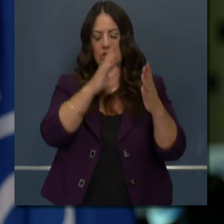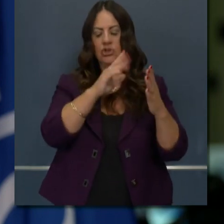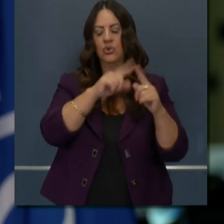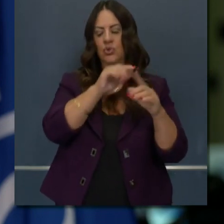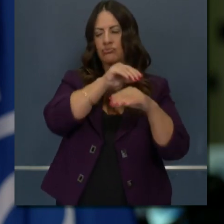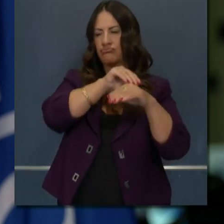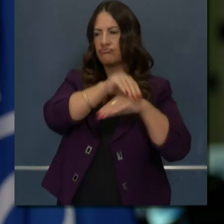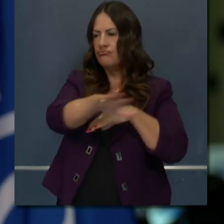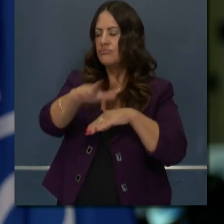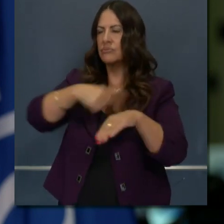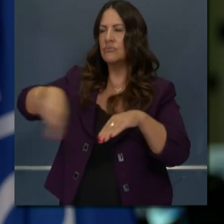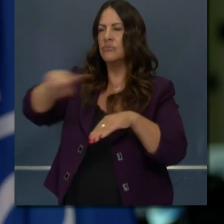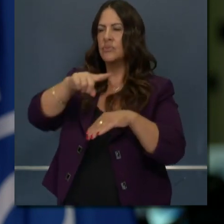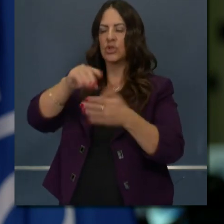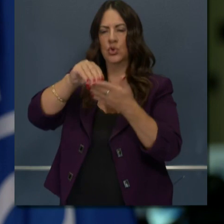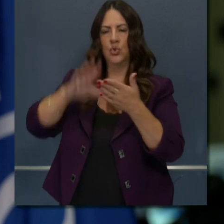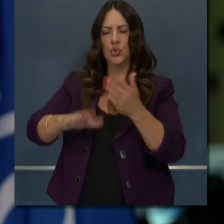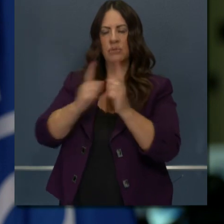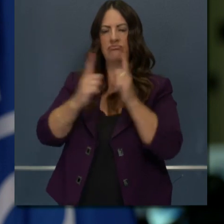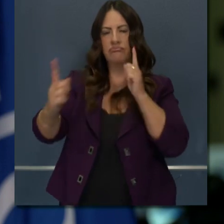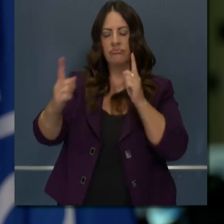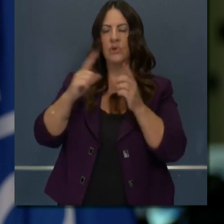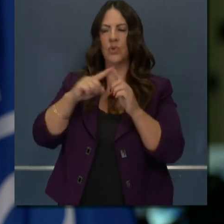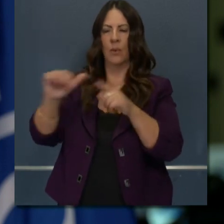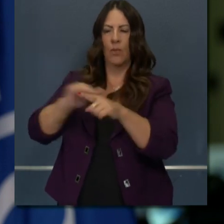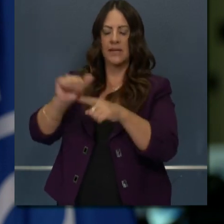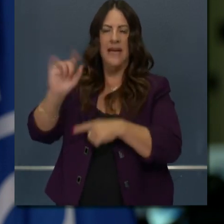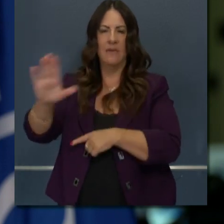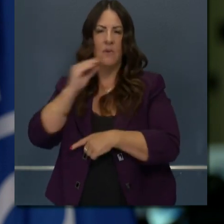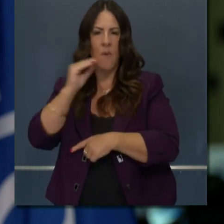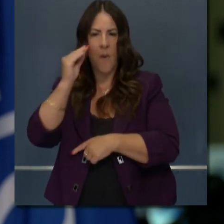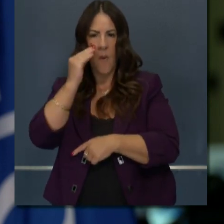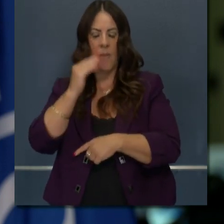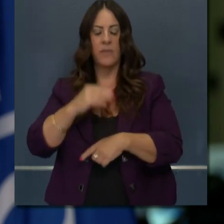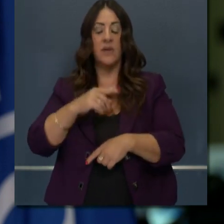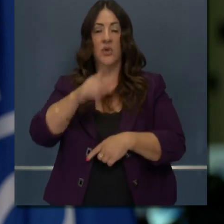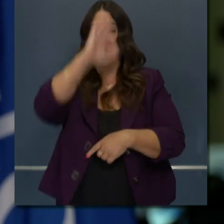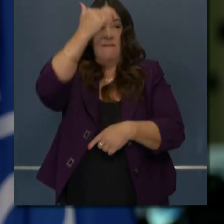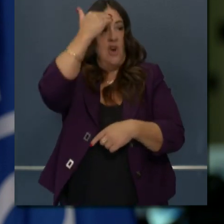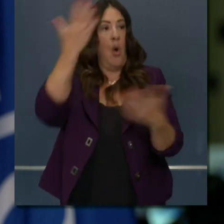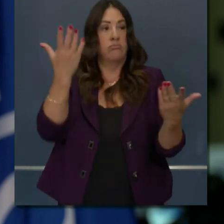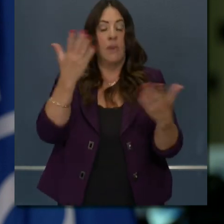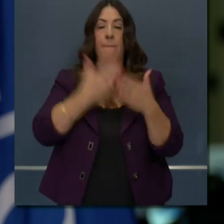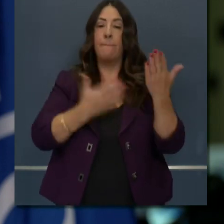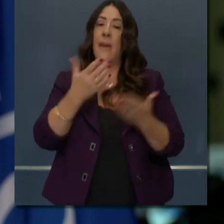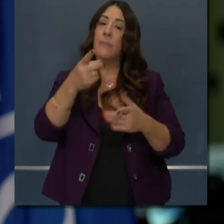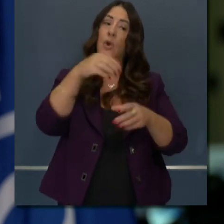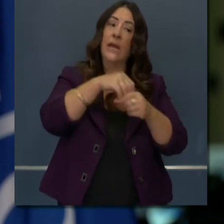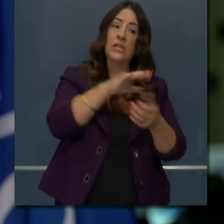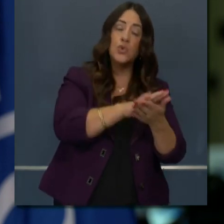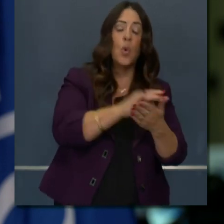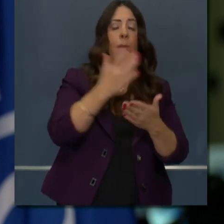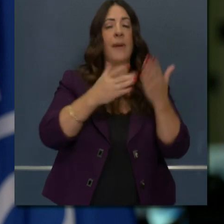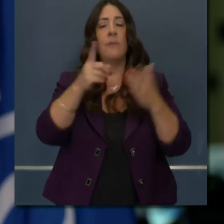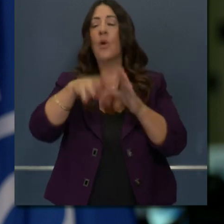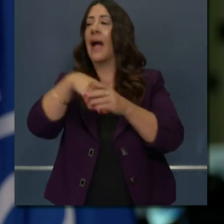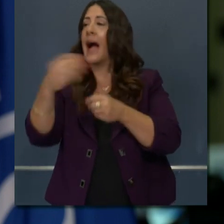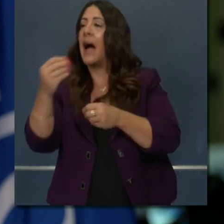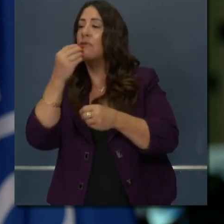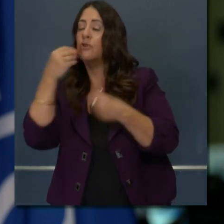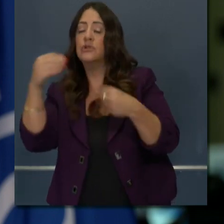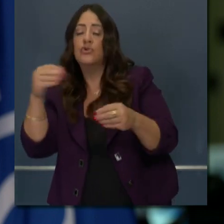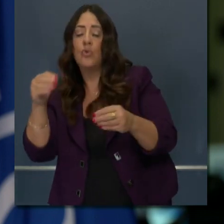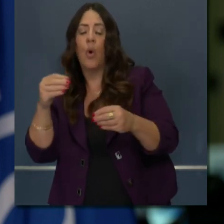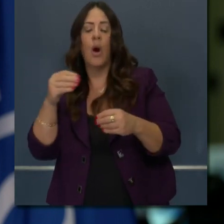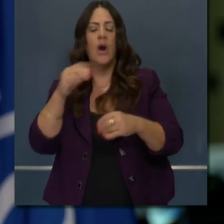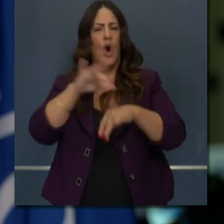from wherever you are. That's the thing, is we don't know where we're going to be in an earthquake. We could be in a building, we could be at a grocery